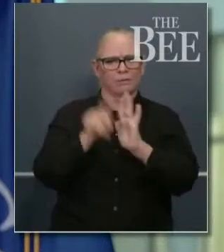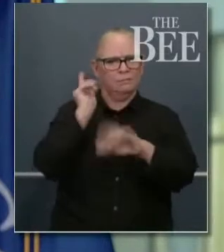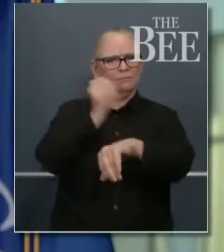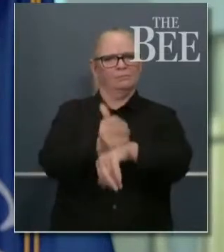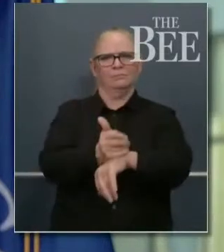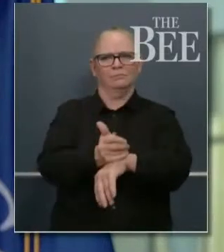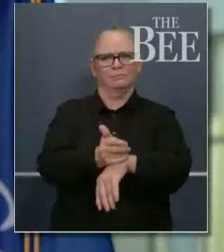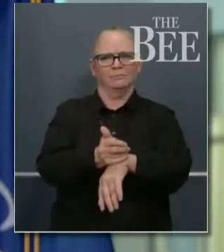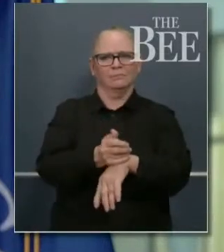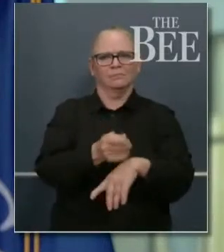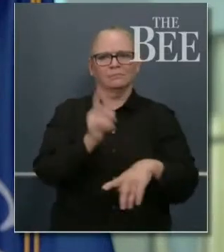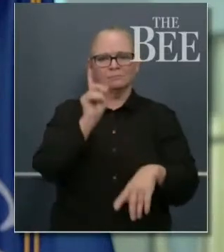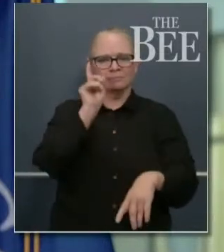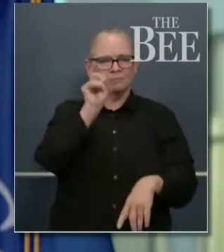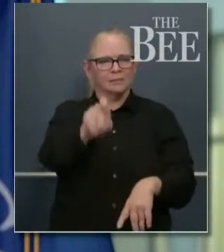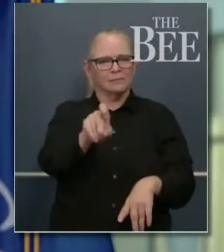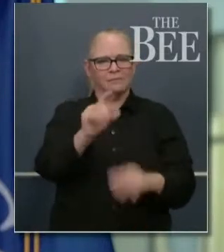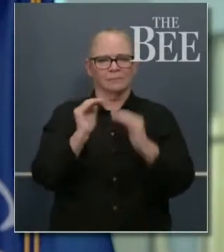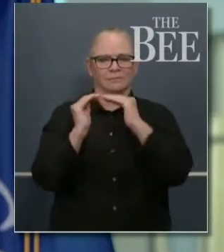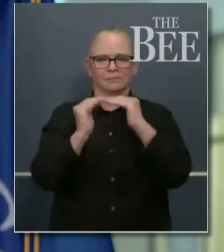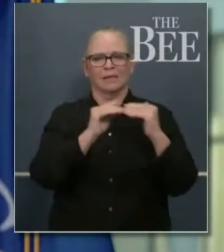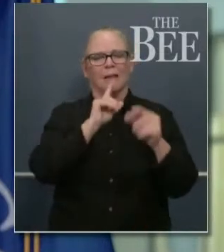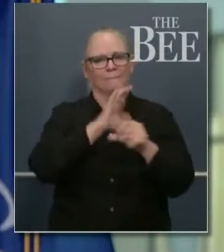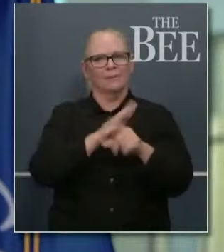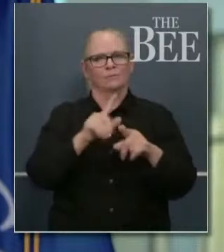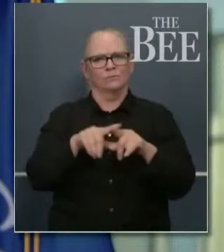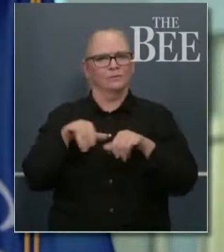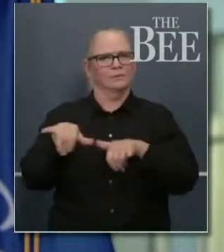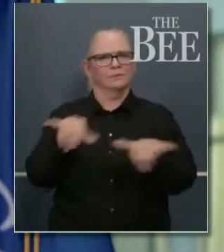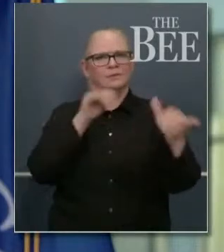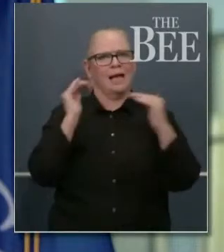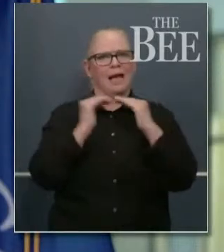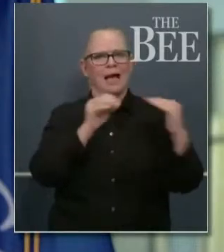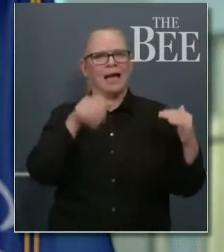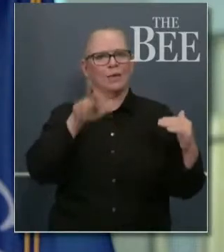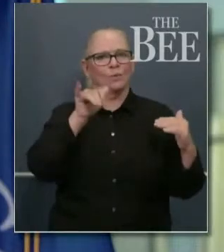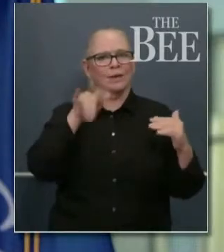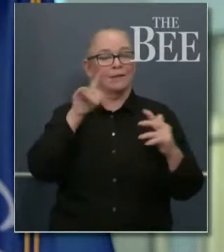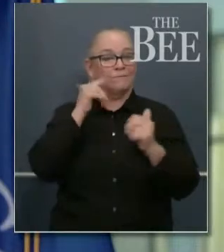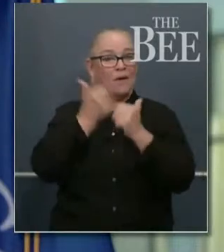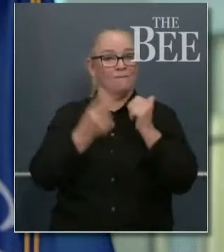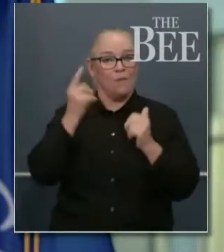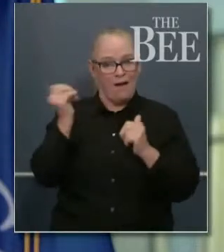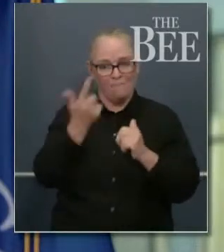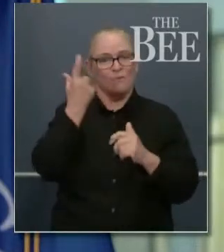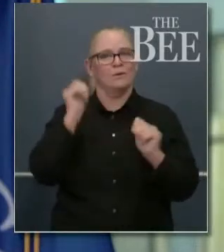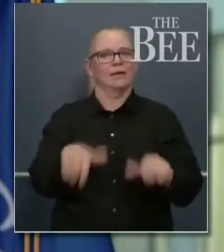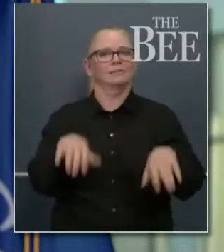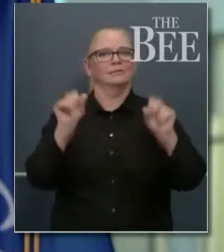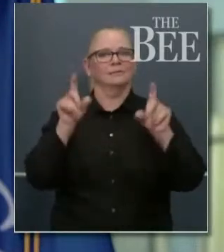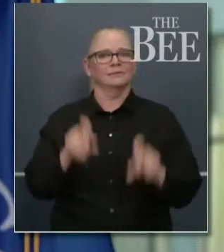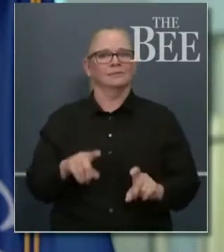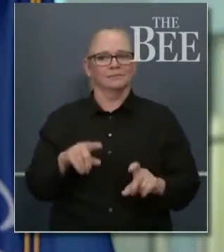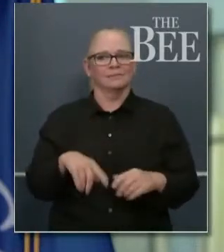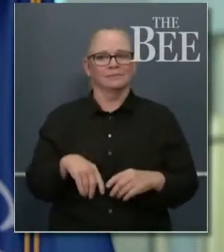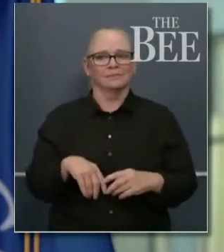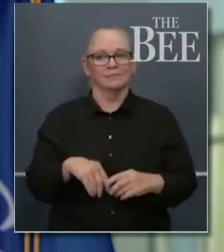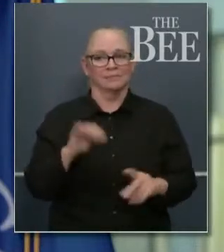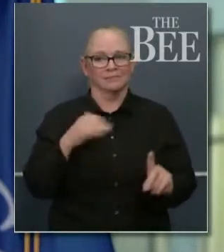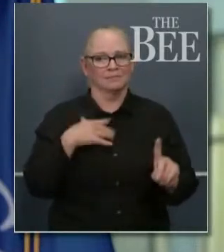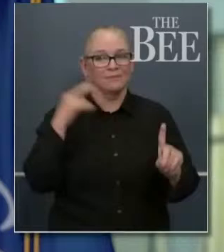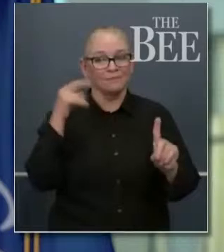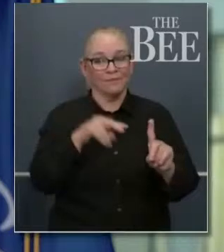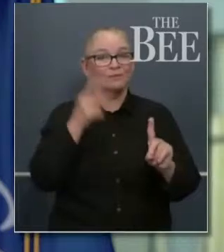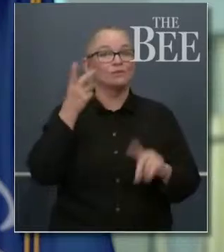this administration is committed to. But more important than my point of view is Dr. Galley's, who is responsible and entrusted